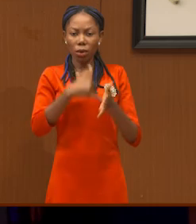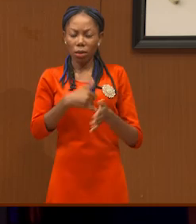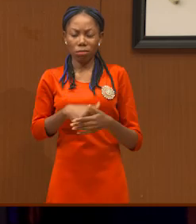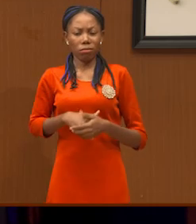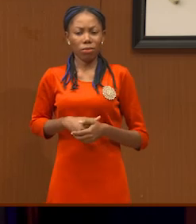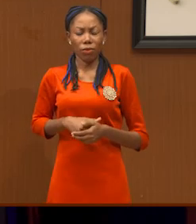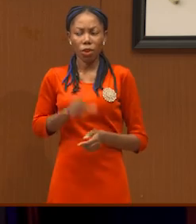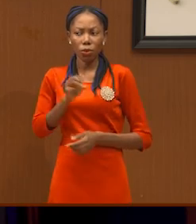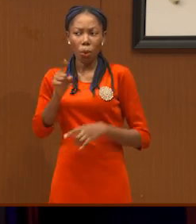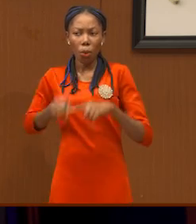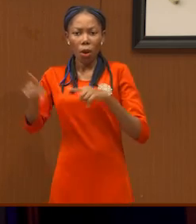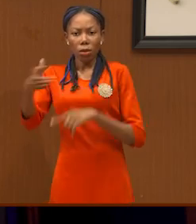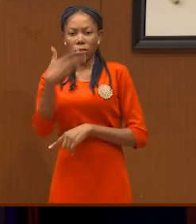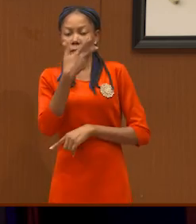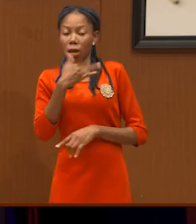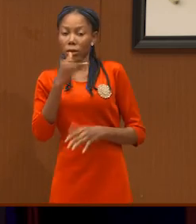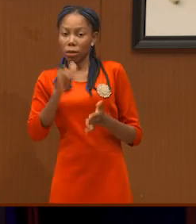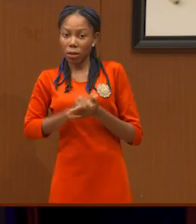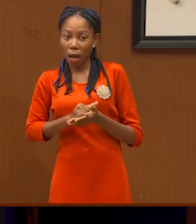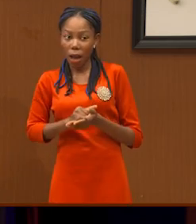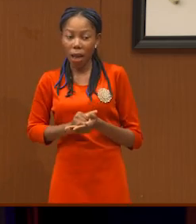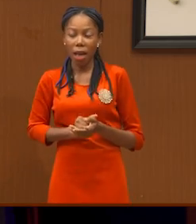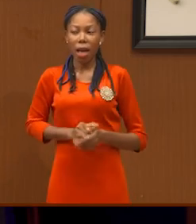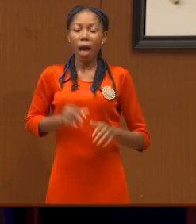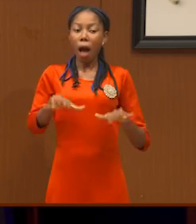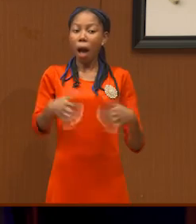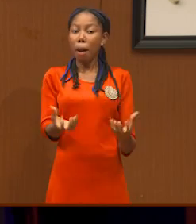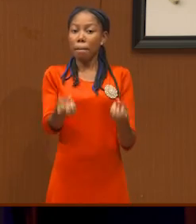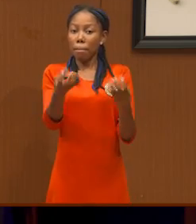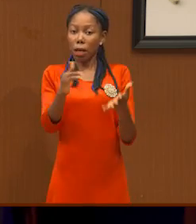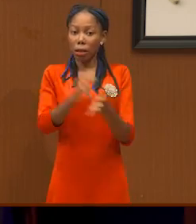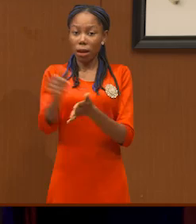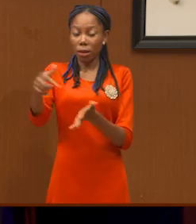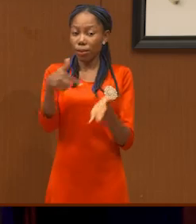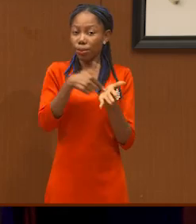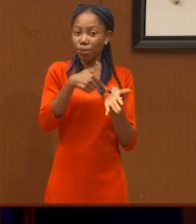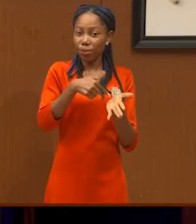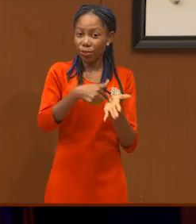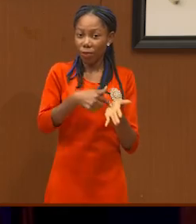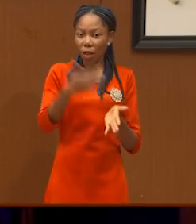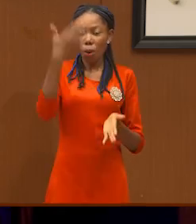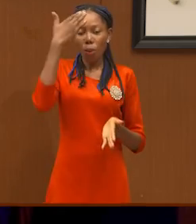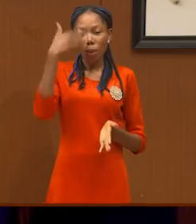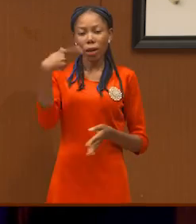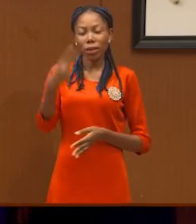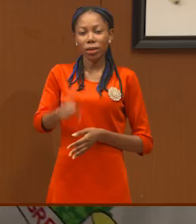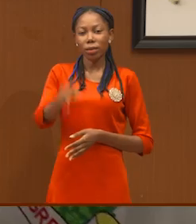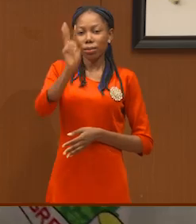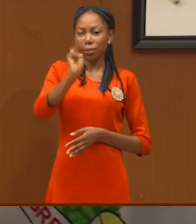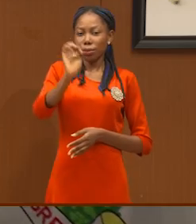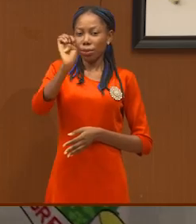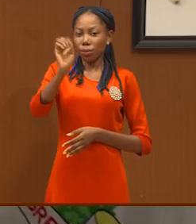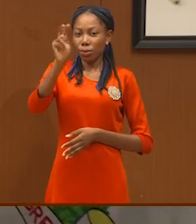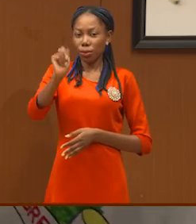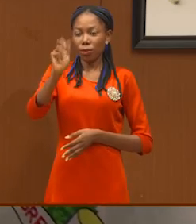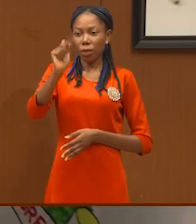So what I'm saying is that whatever is the amount I'm owing, I think that because the meter is still with him, The it's in his prepaid property. meter, in